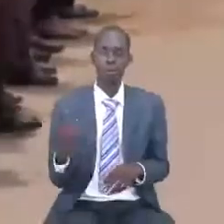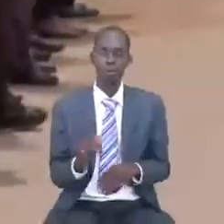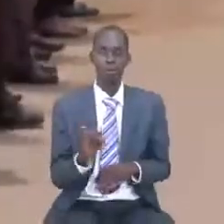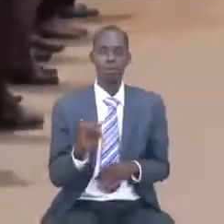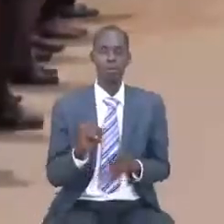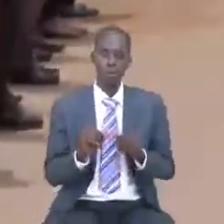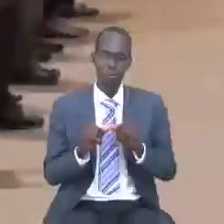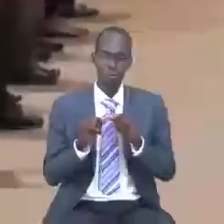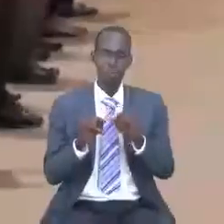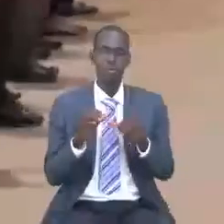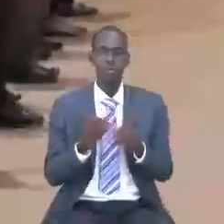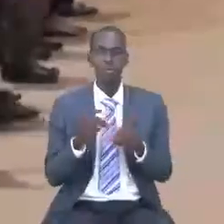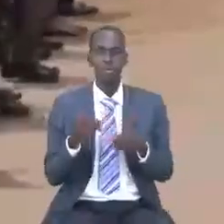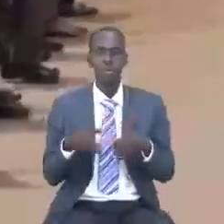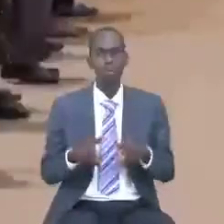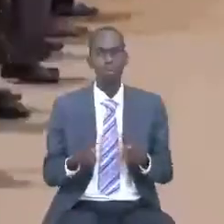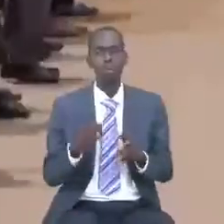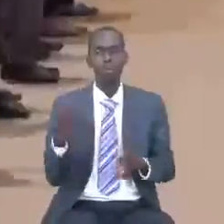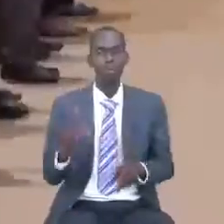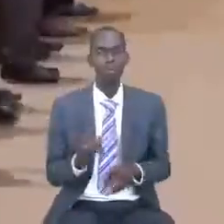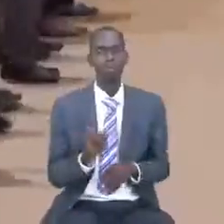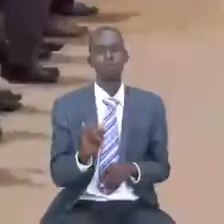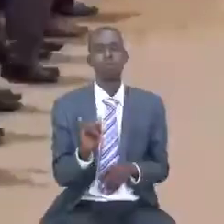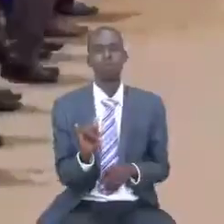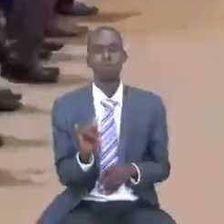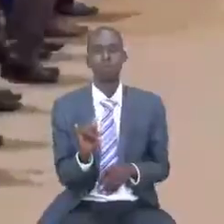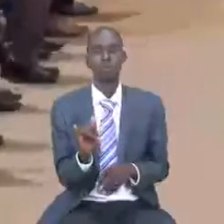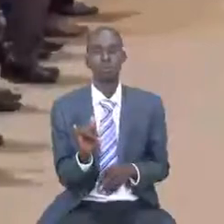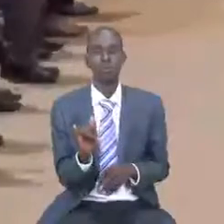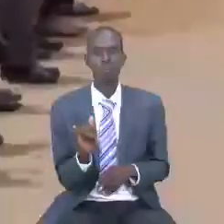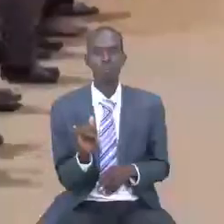in the way. Don't branch off.